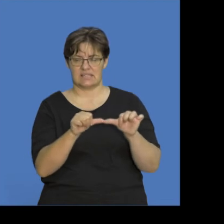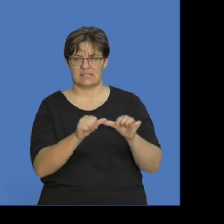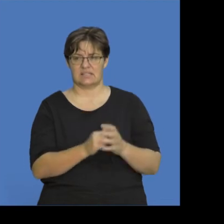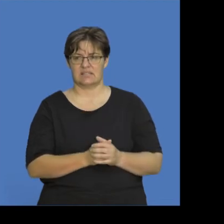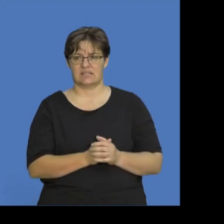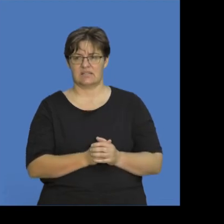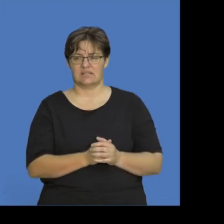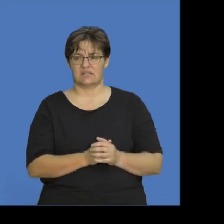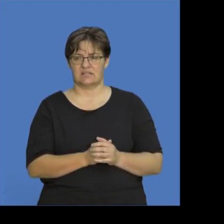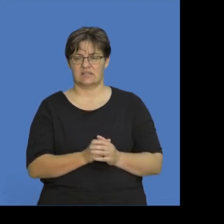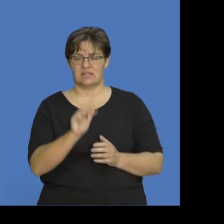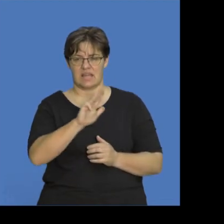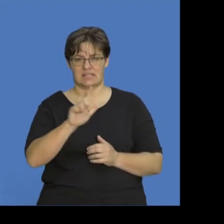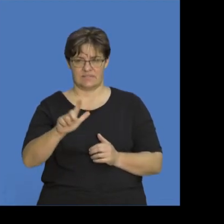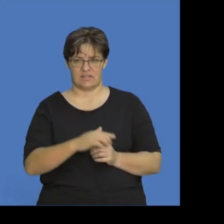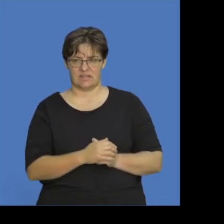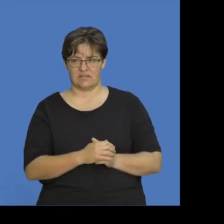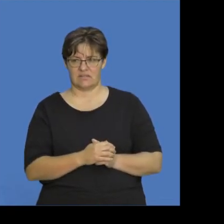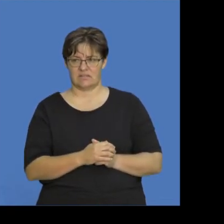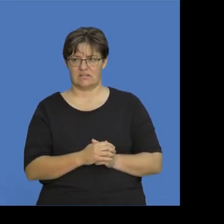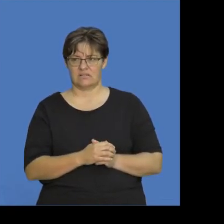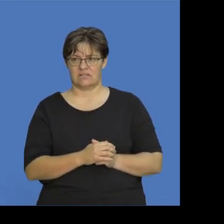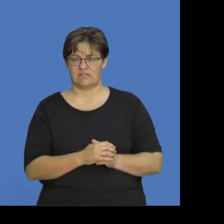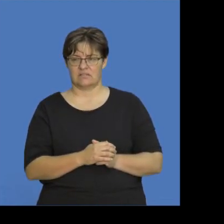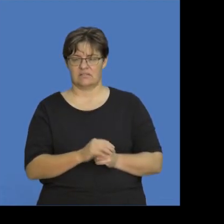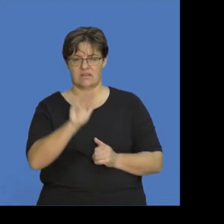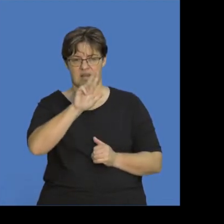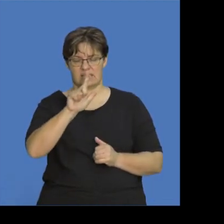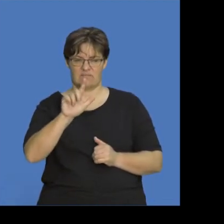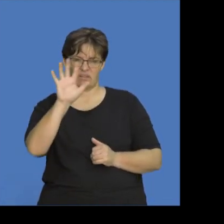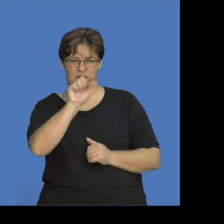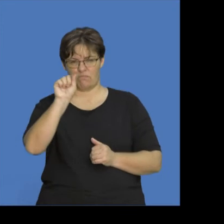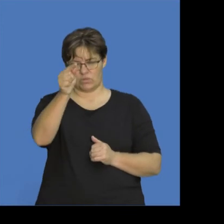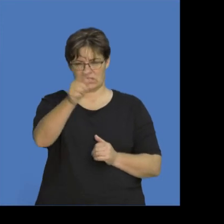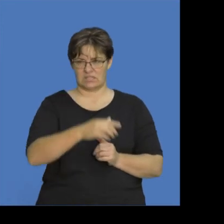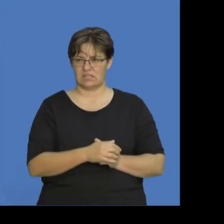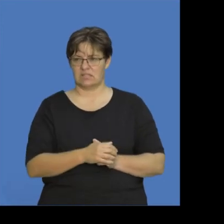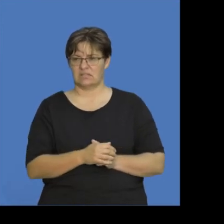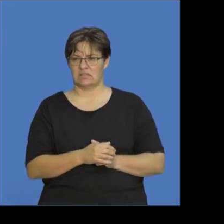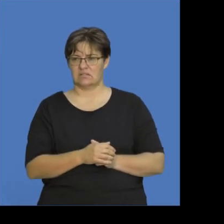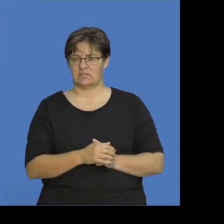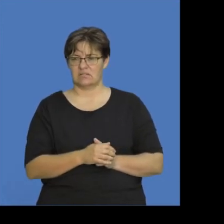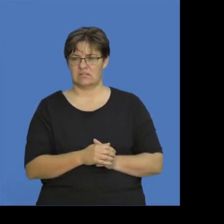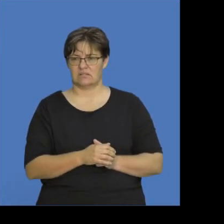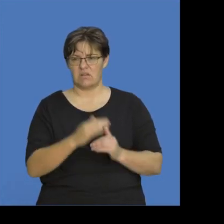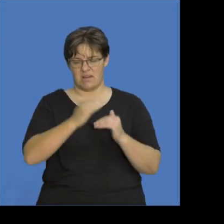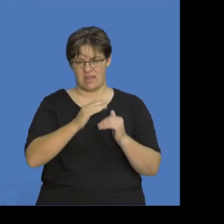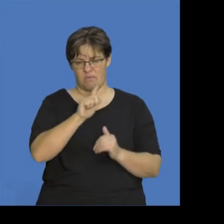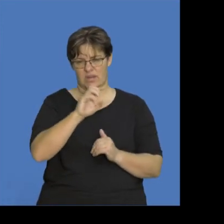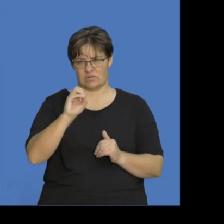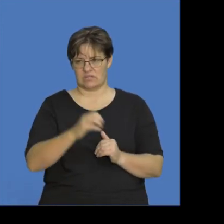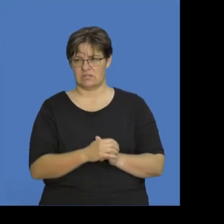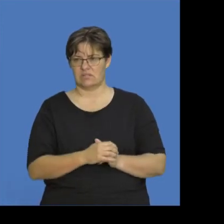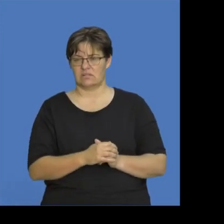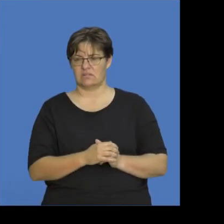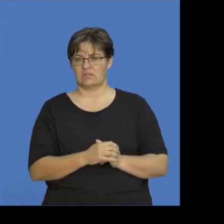Size 12, shoe size 12, we get 97. This is 12 there, 97, we put a point there,